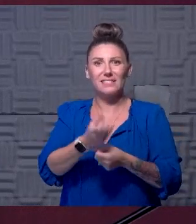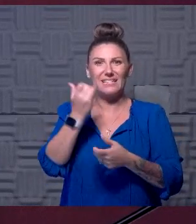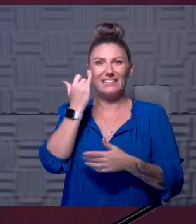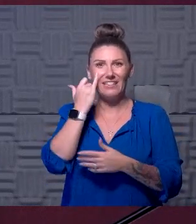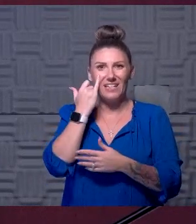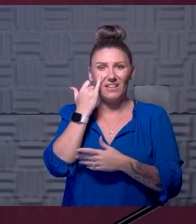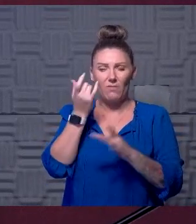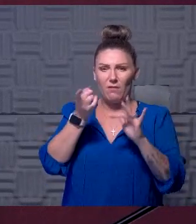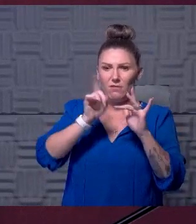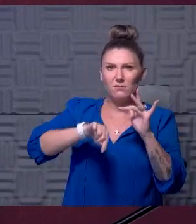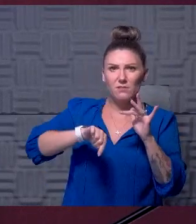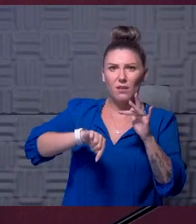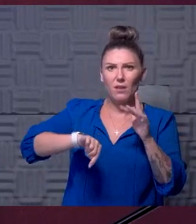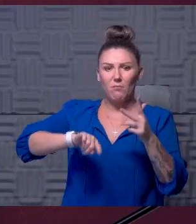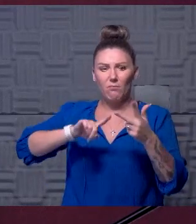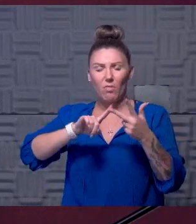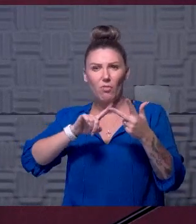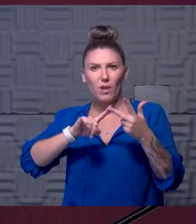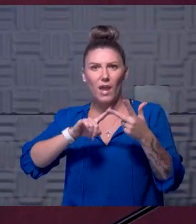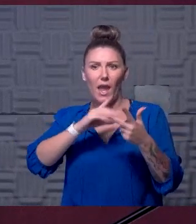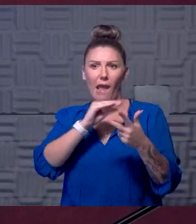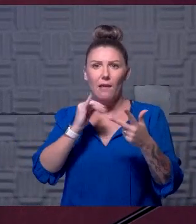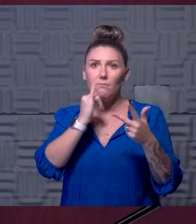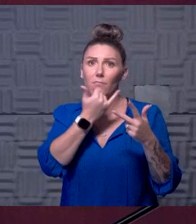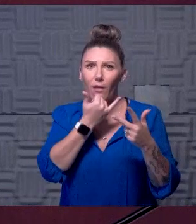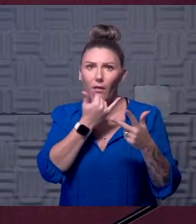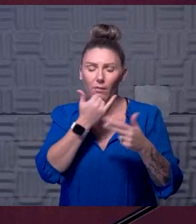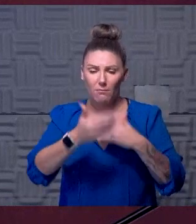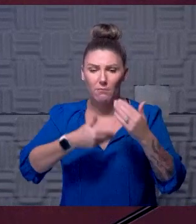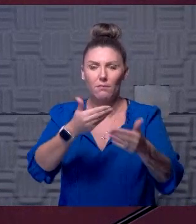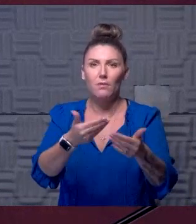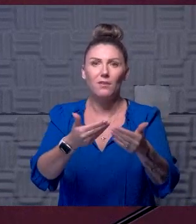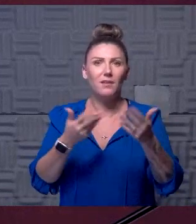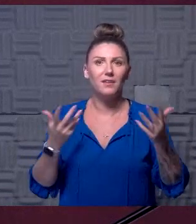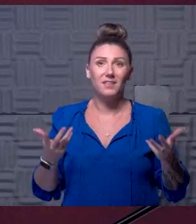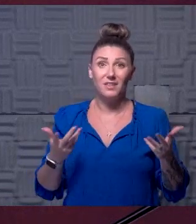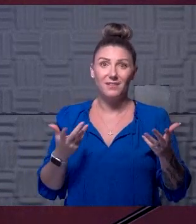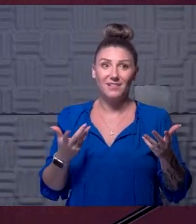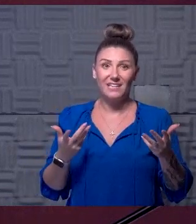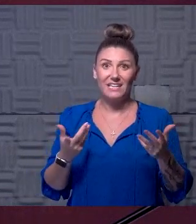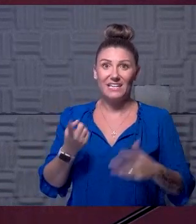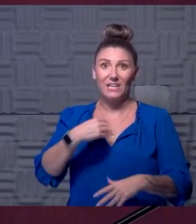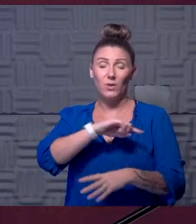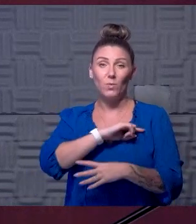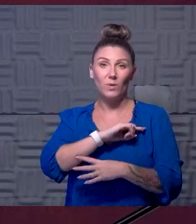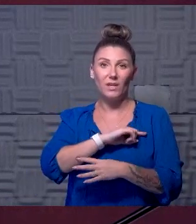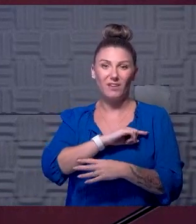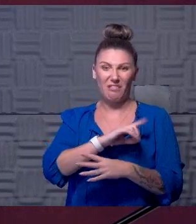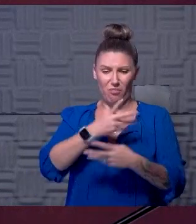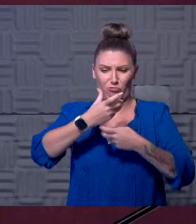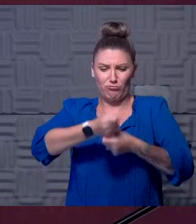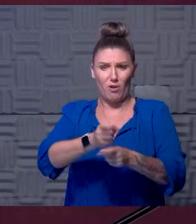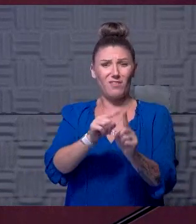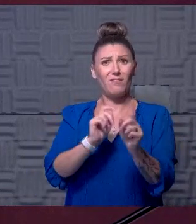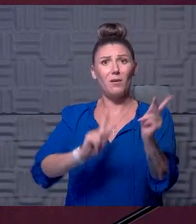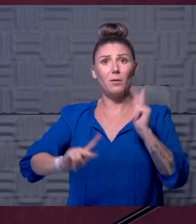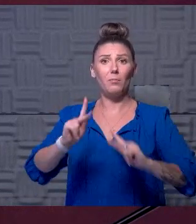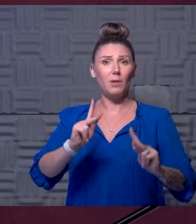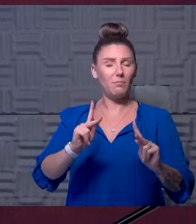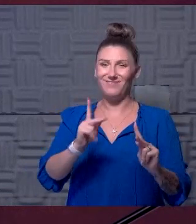a critical step and we make a mistake along the way, Steve, I think that's going to be what we're going to break that trust. Yes. Right.